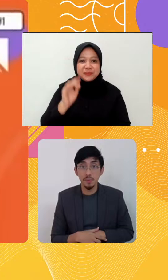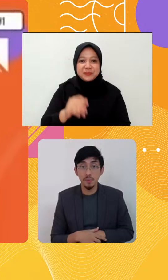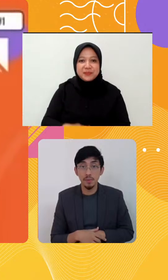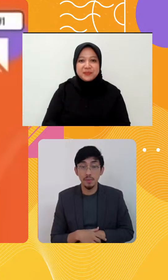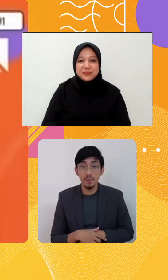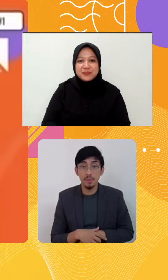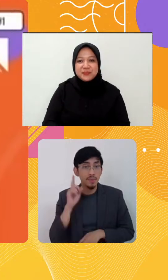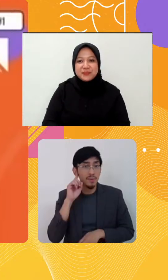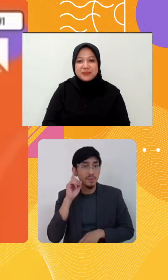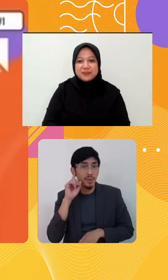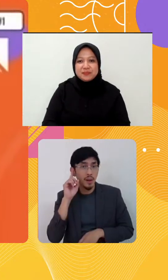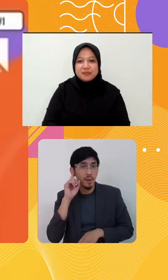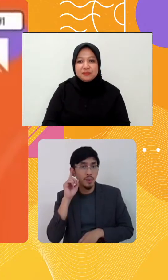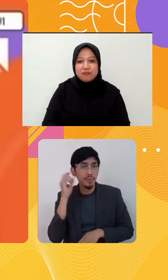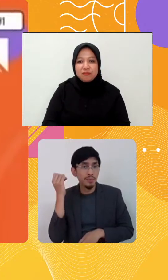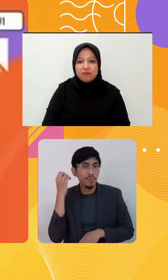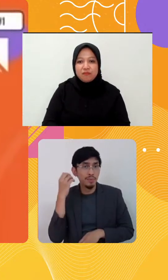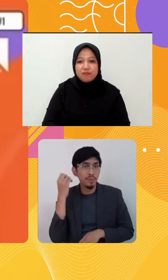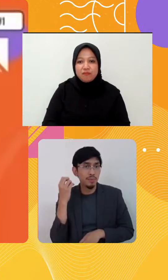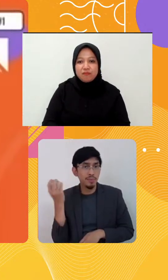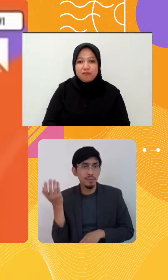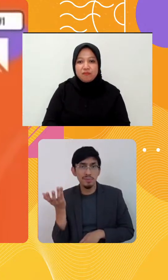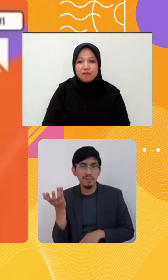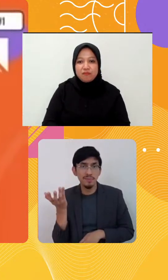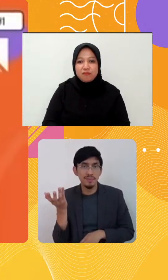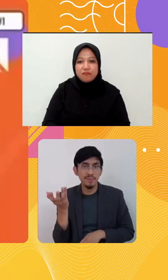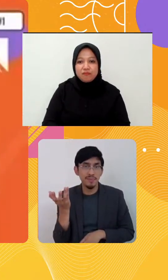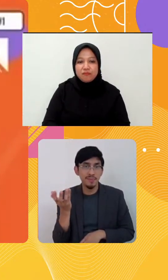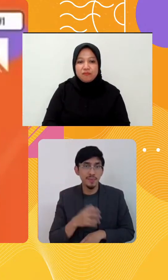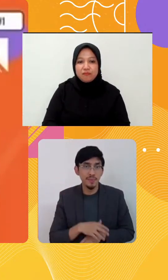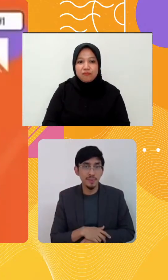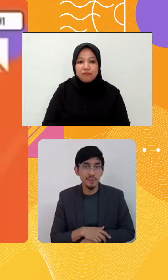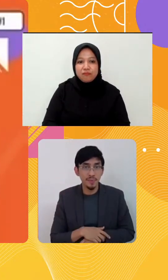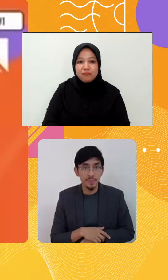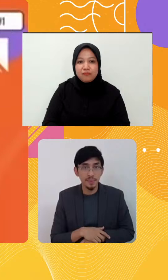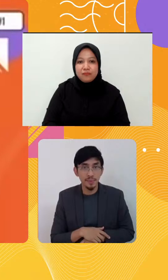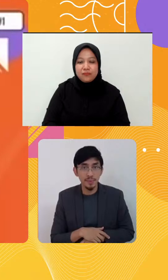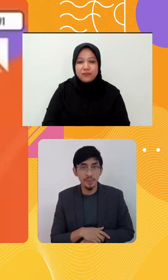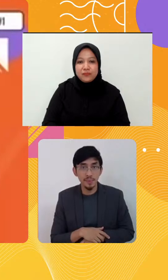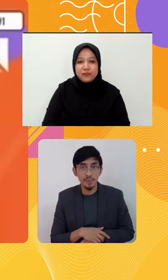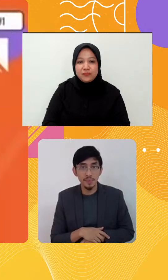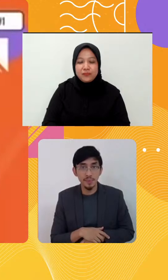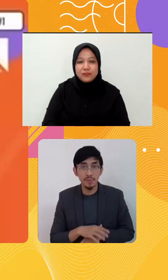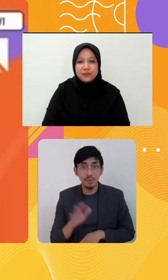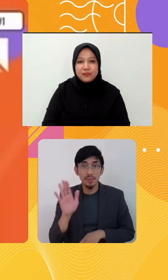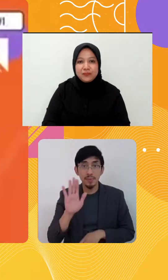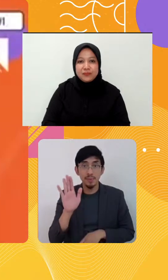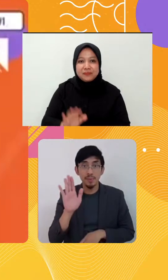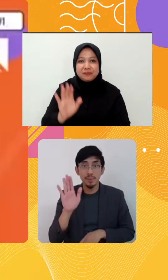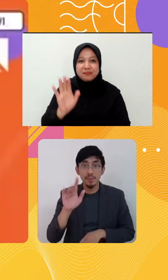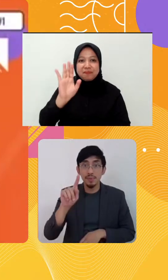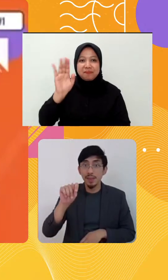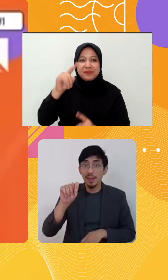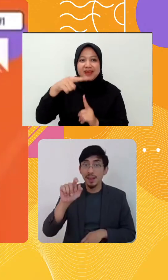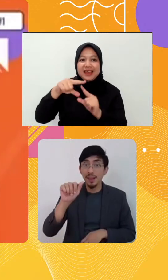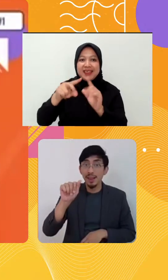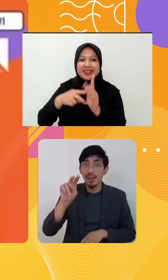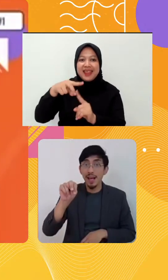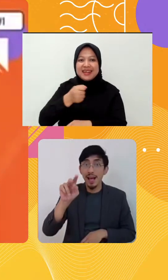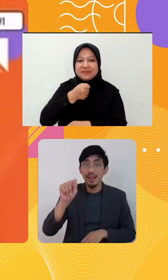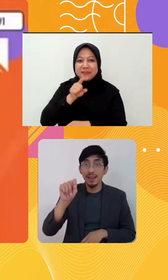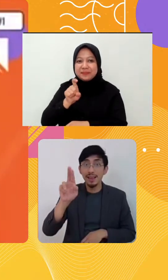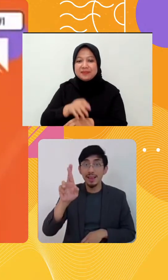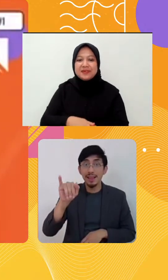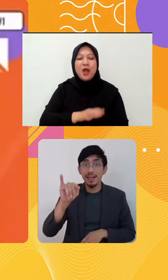Hello, Batantri. I think you're muted. Okay. Okay, I will share. Oh